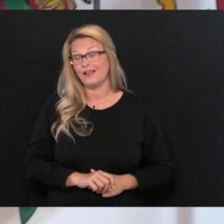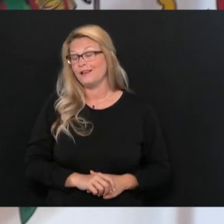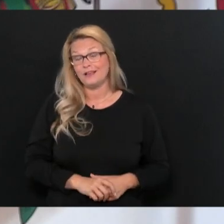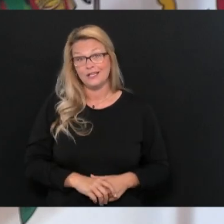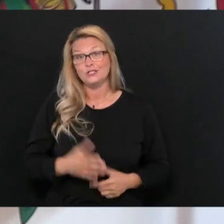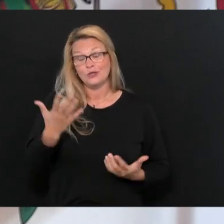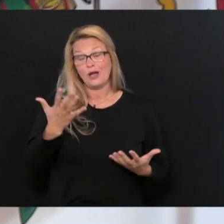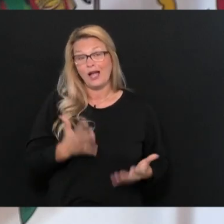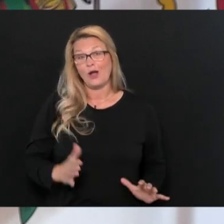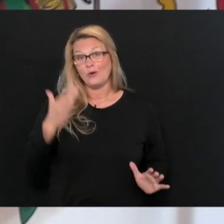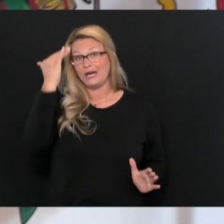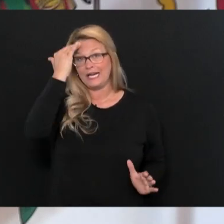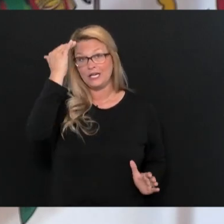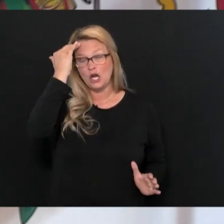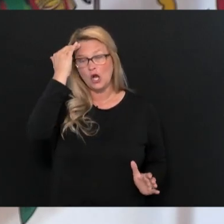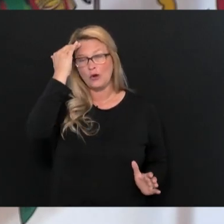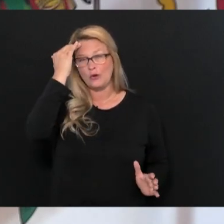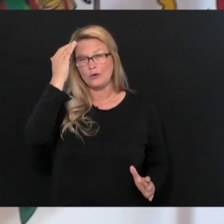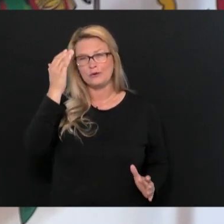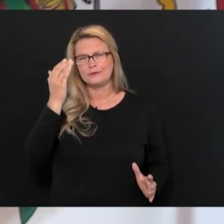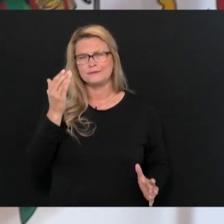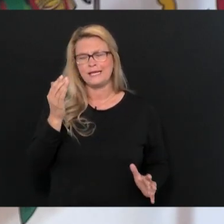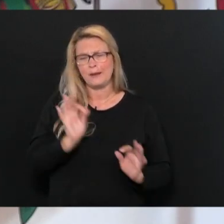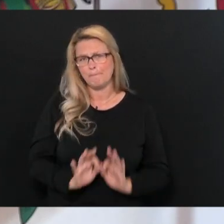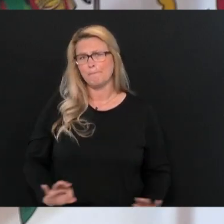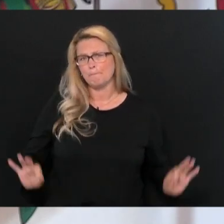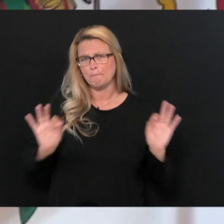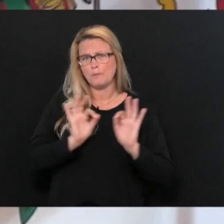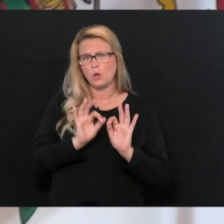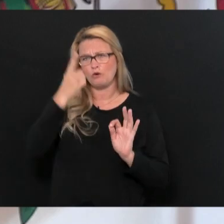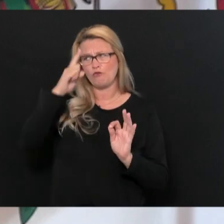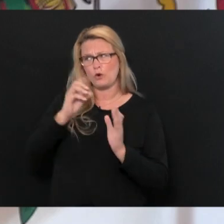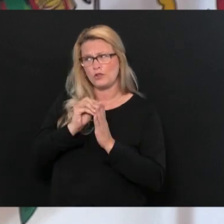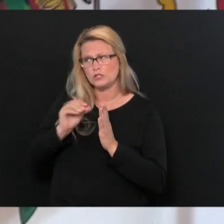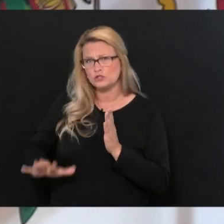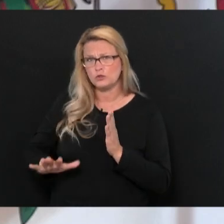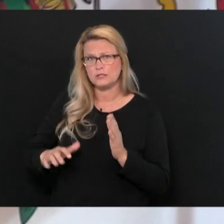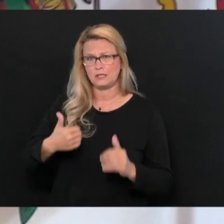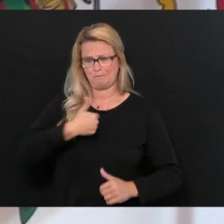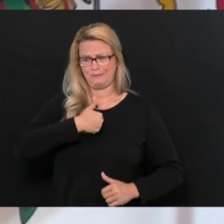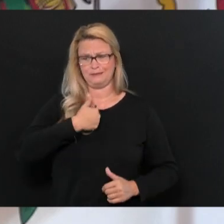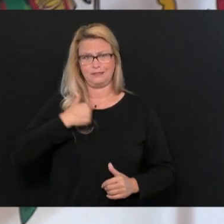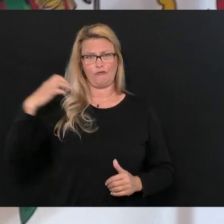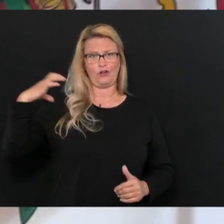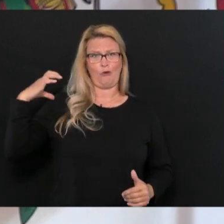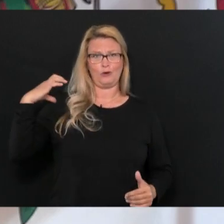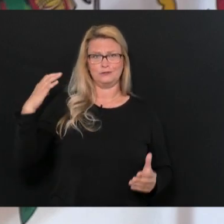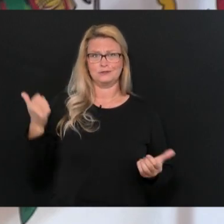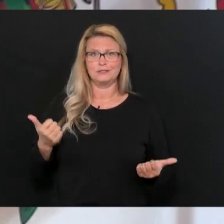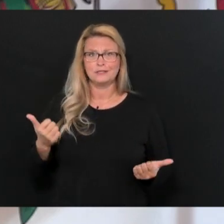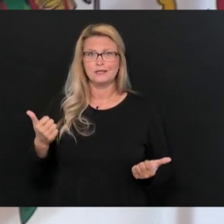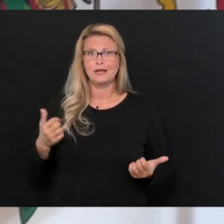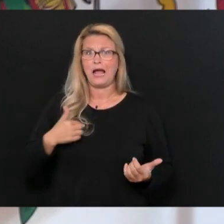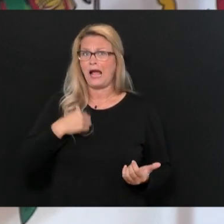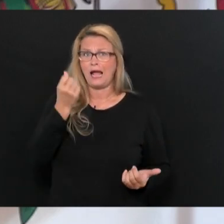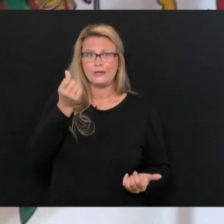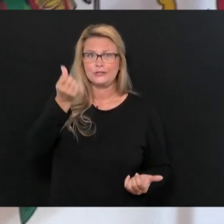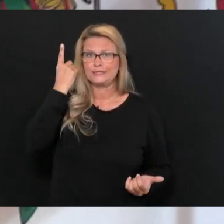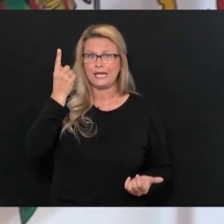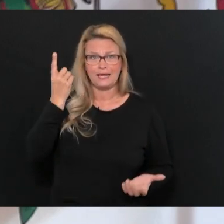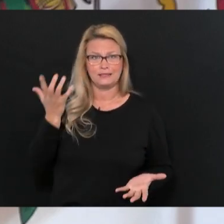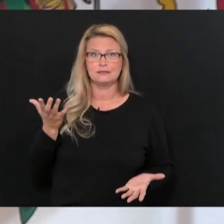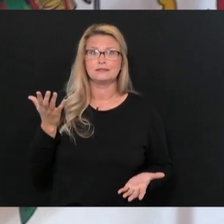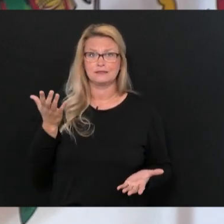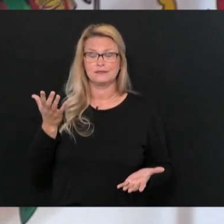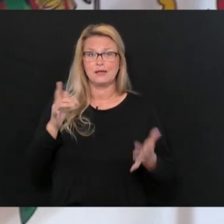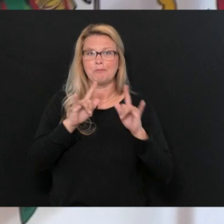know how much it means to kids. I'm a coach, I get it. But at the same